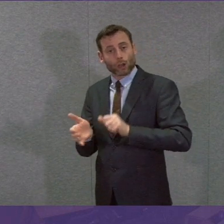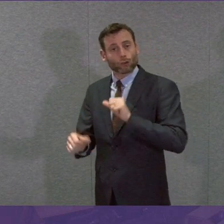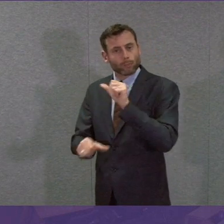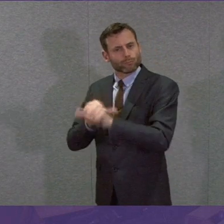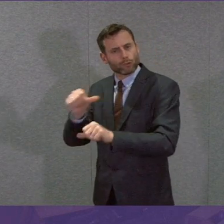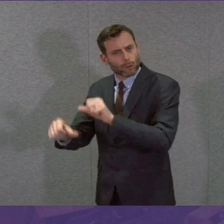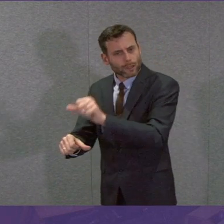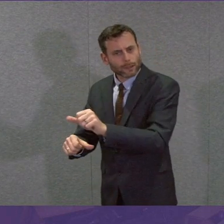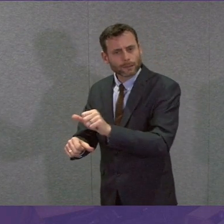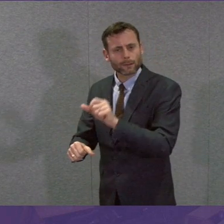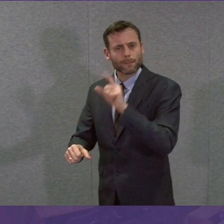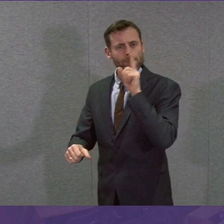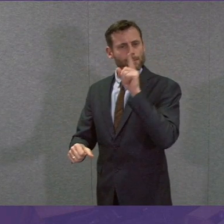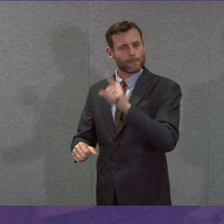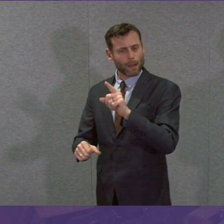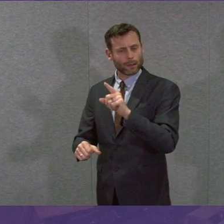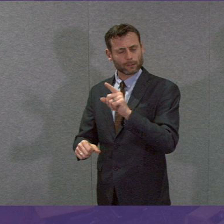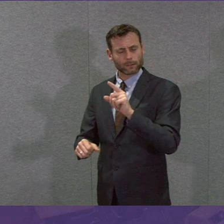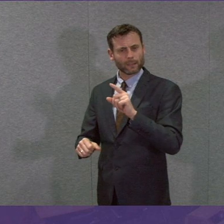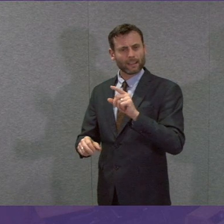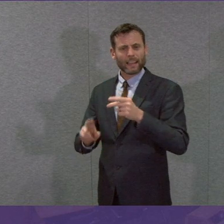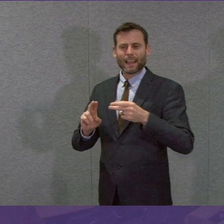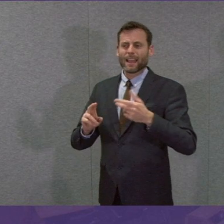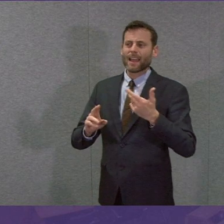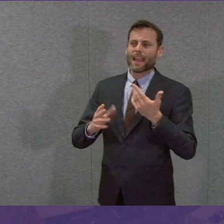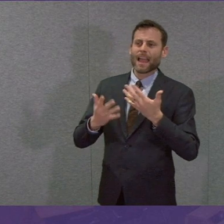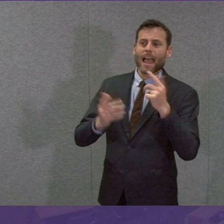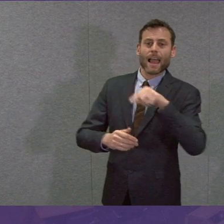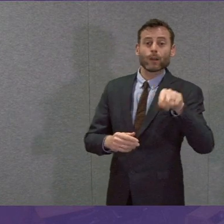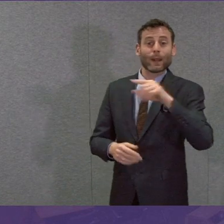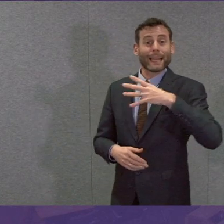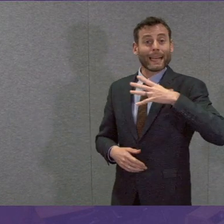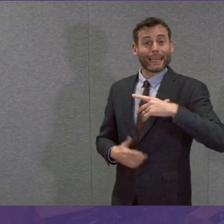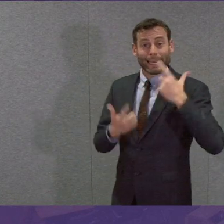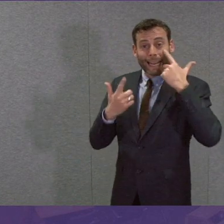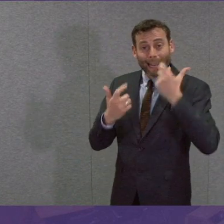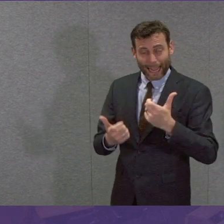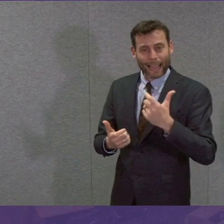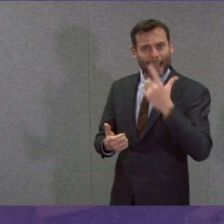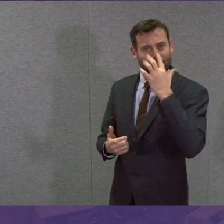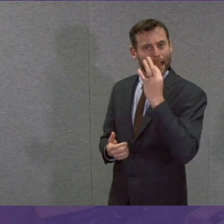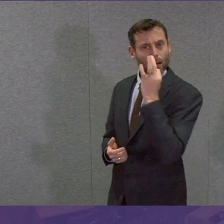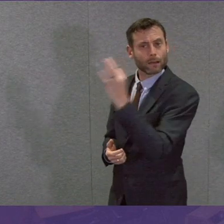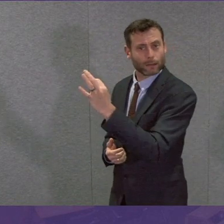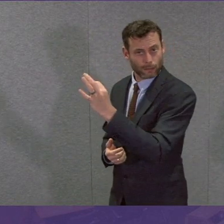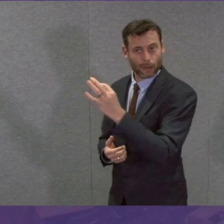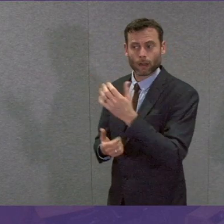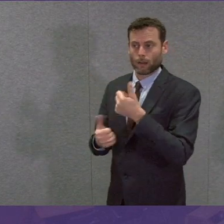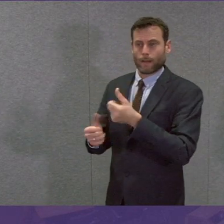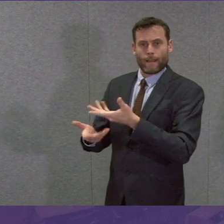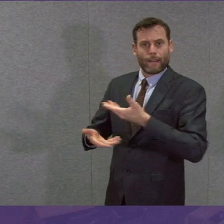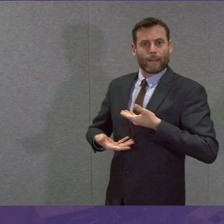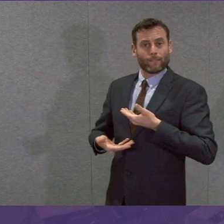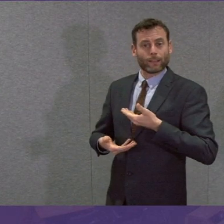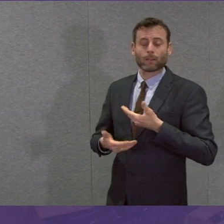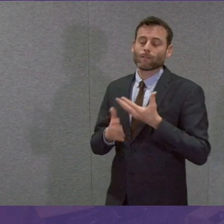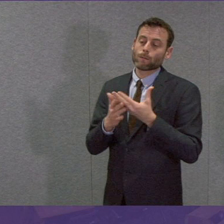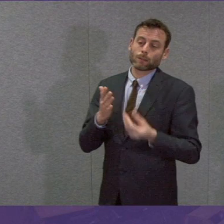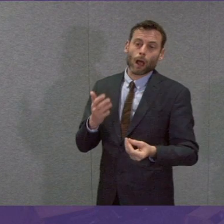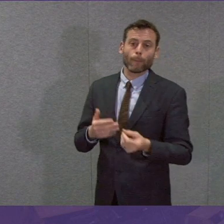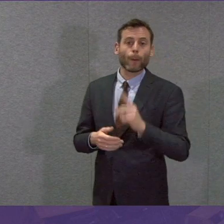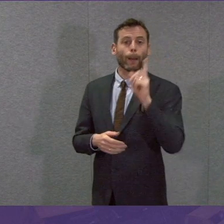who needs care will still be able to request it and access it, especially those who may be given early discharge from hospital?